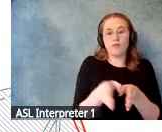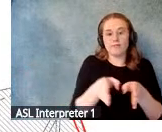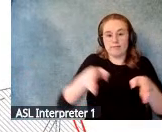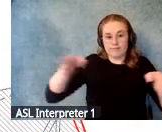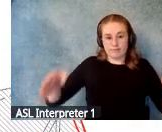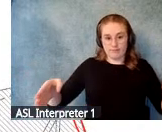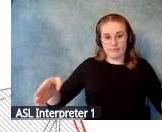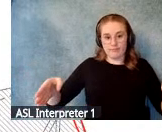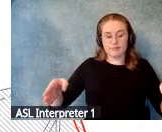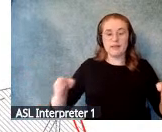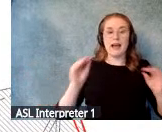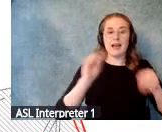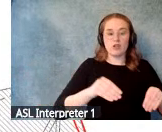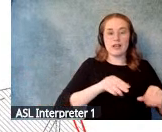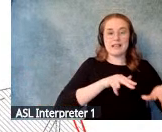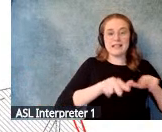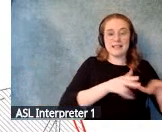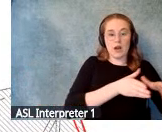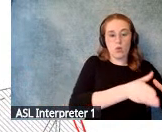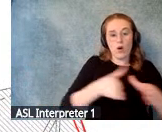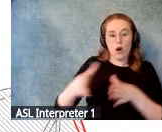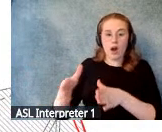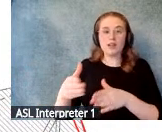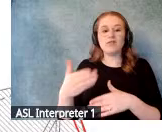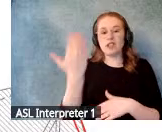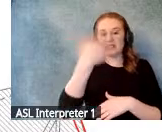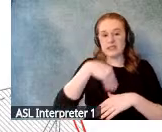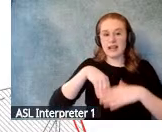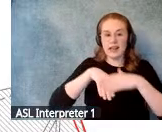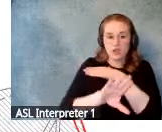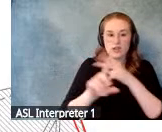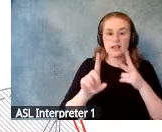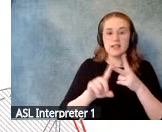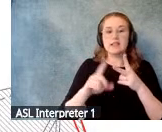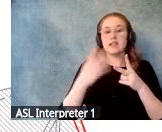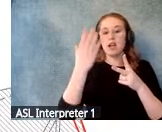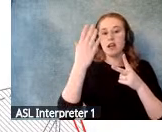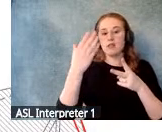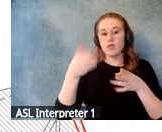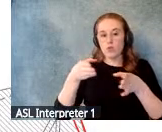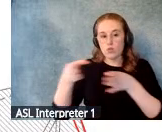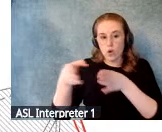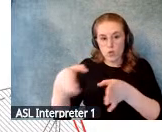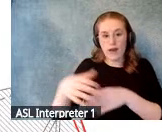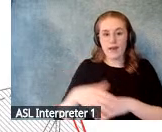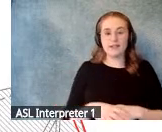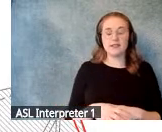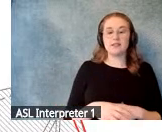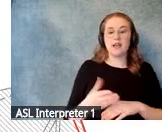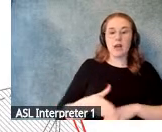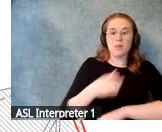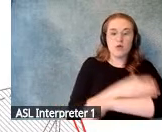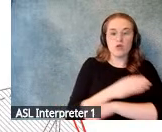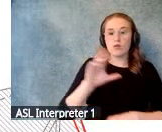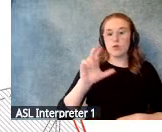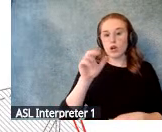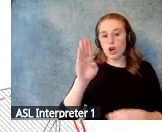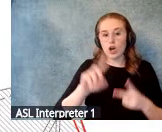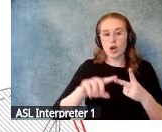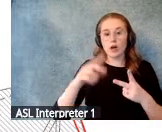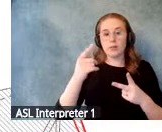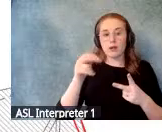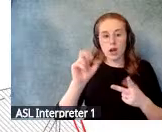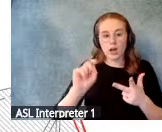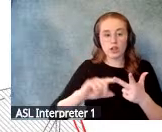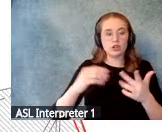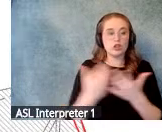installation of sidewalks along site entrances and roadway frontages, improvements to curb cuts and gutters, new landscaping, and the addition of a new